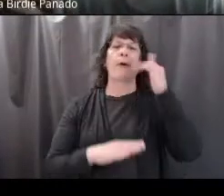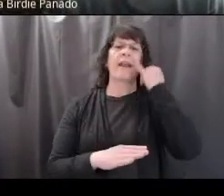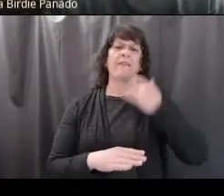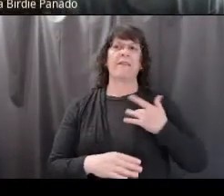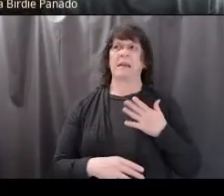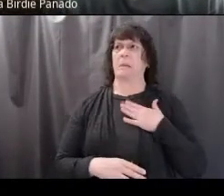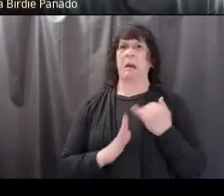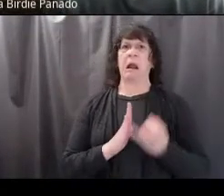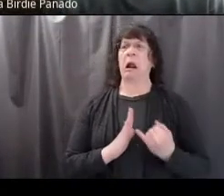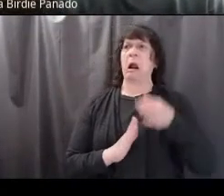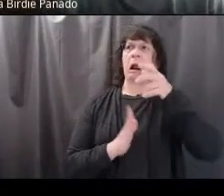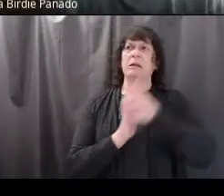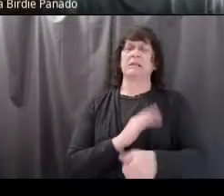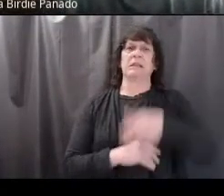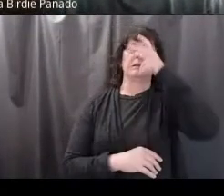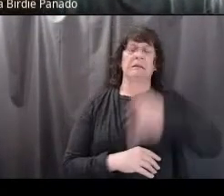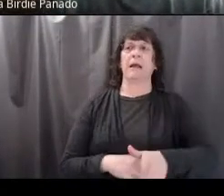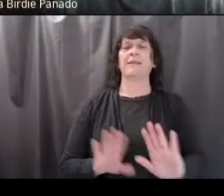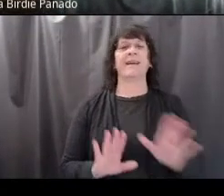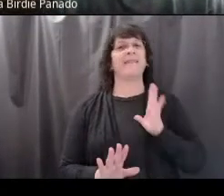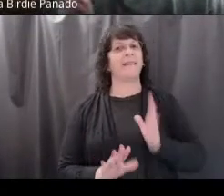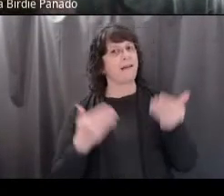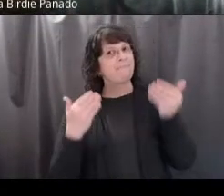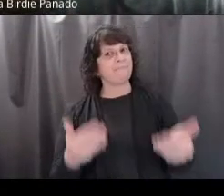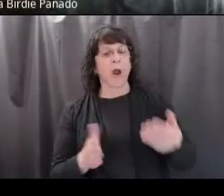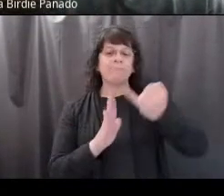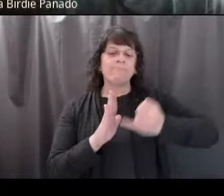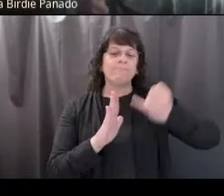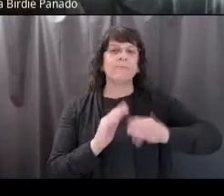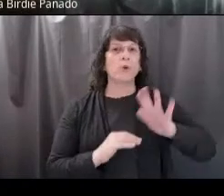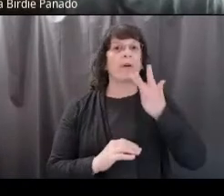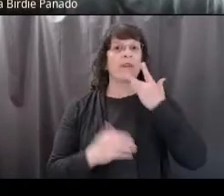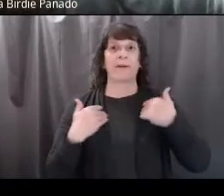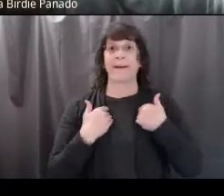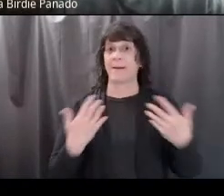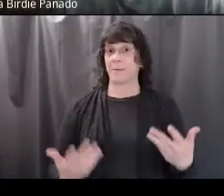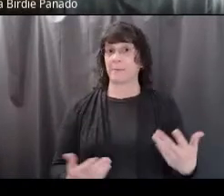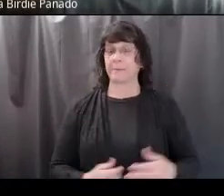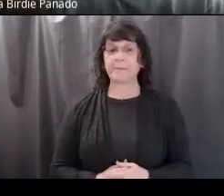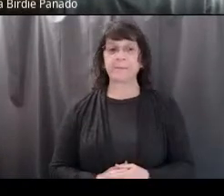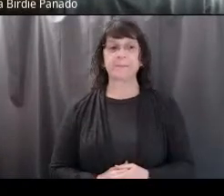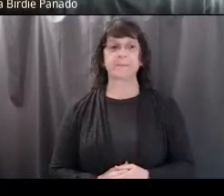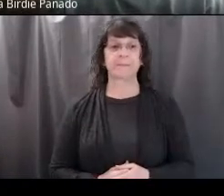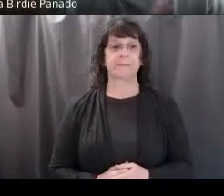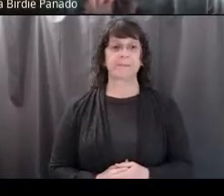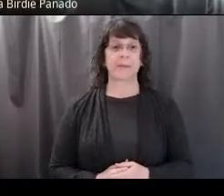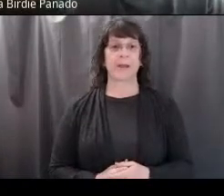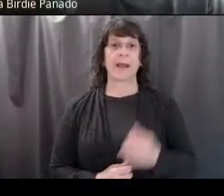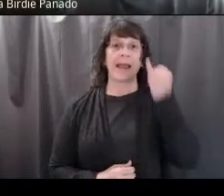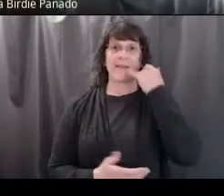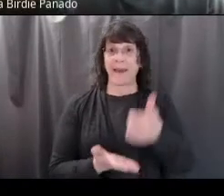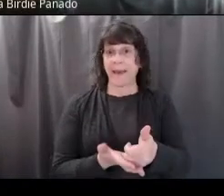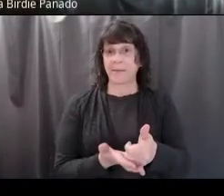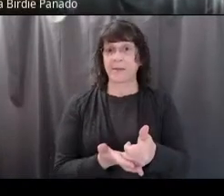not a good artist. But just go ahead and sketch what your favorite animal is. And if it